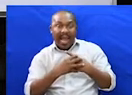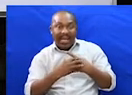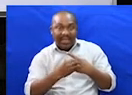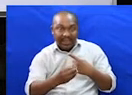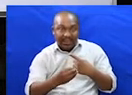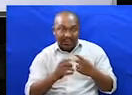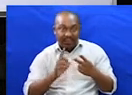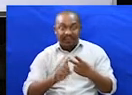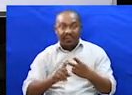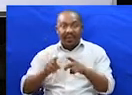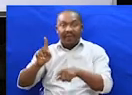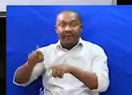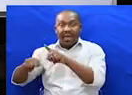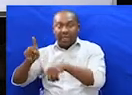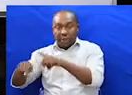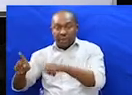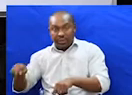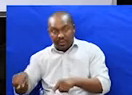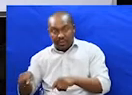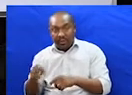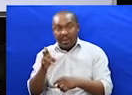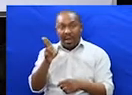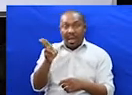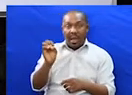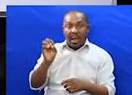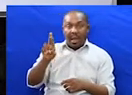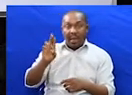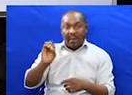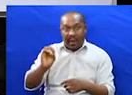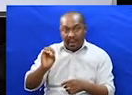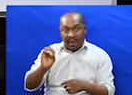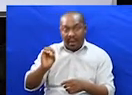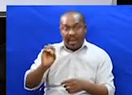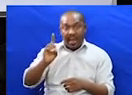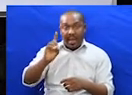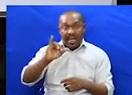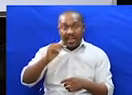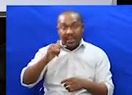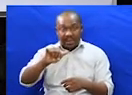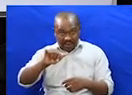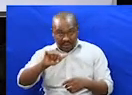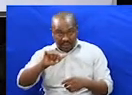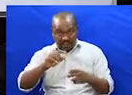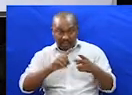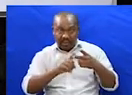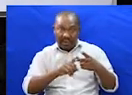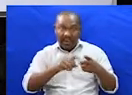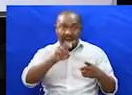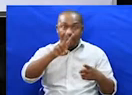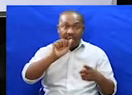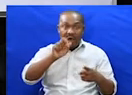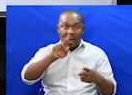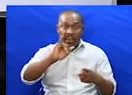And we saw that there are special structures